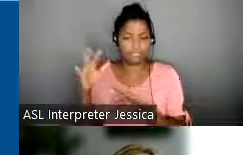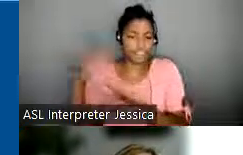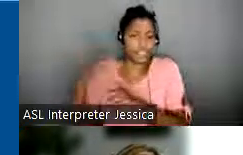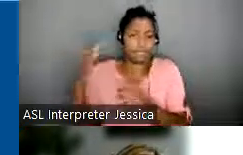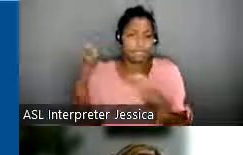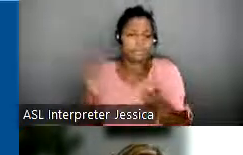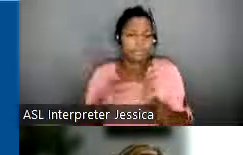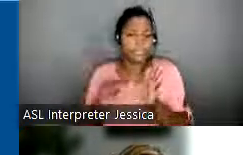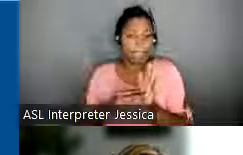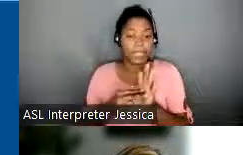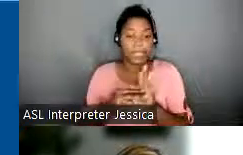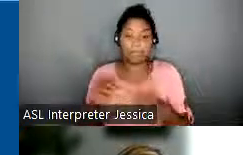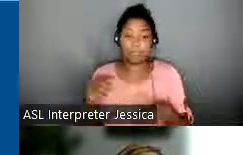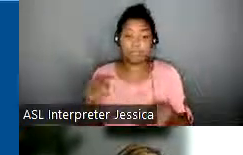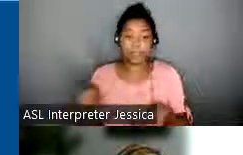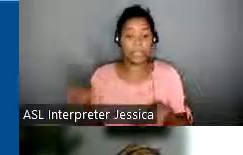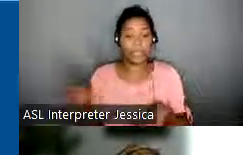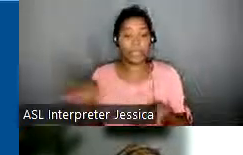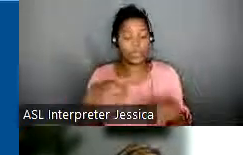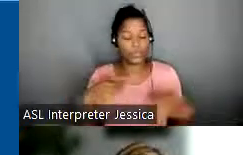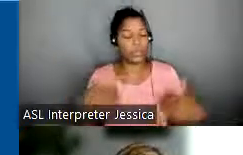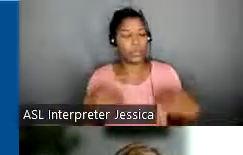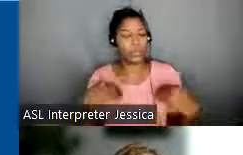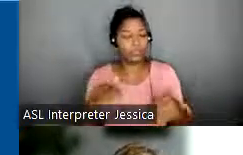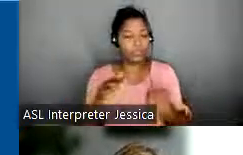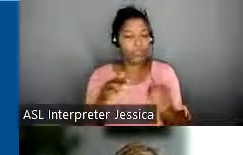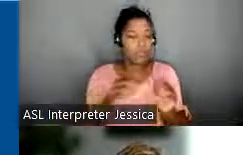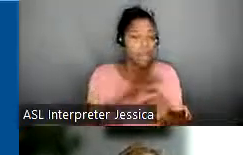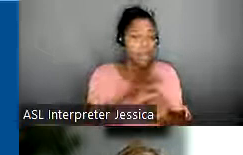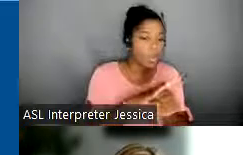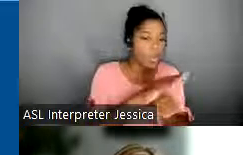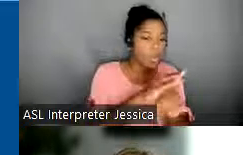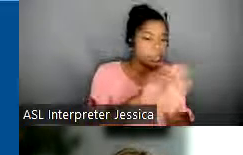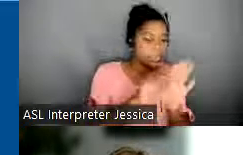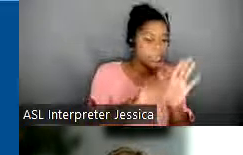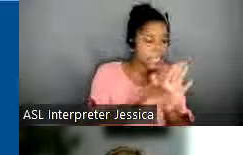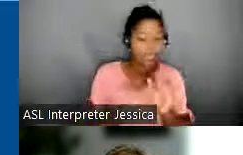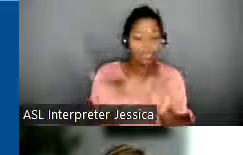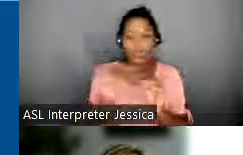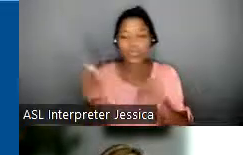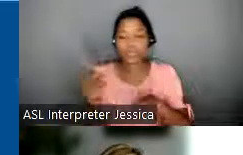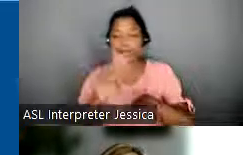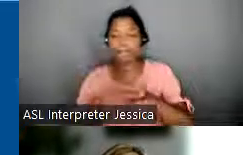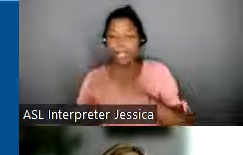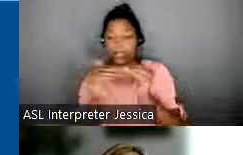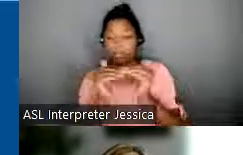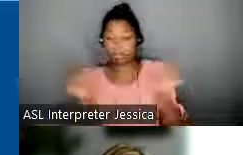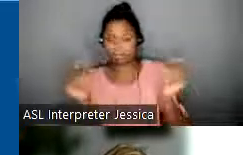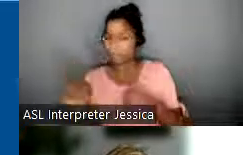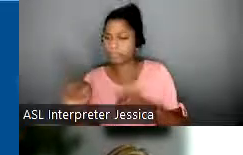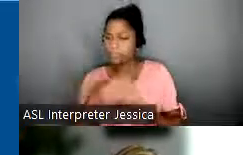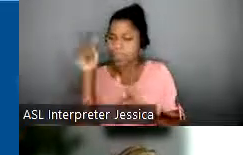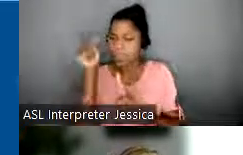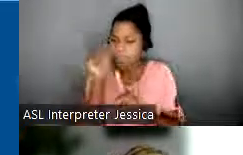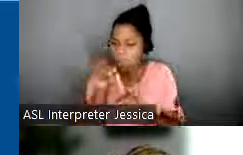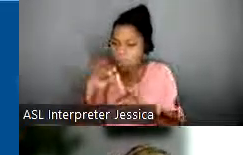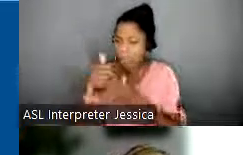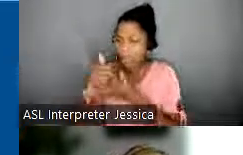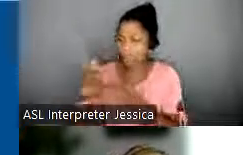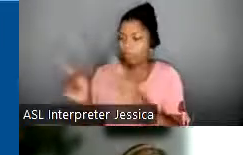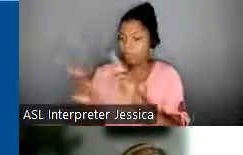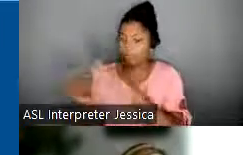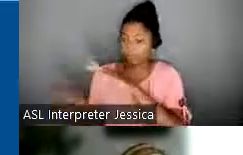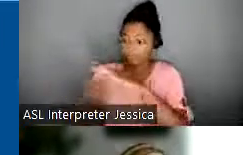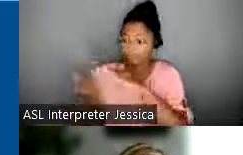and innovators at the local, state, and national level dedicated to ending social isolation and loneliness. So some examples of